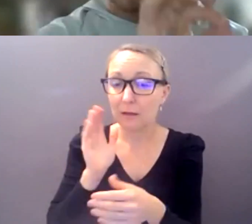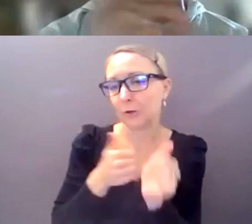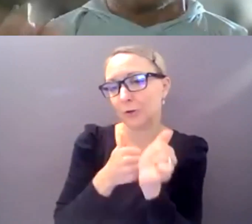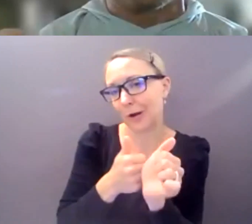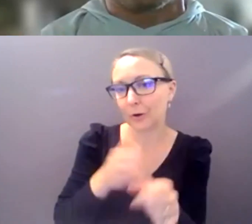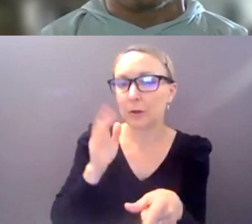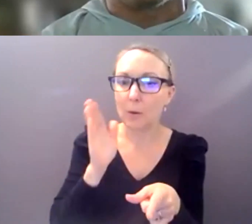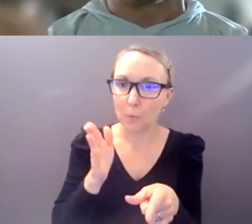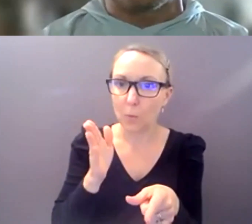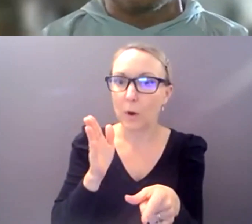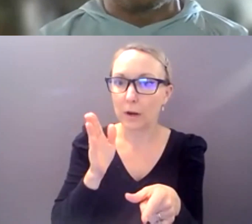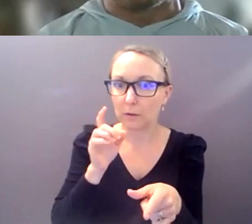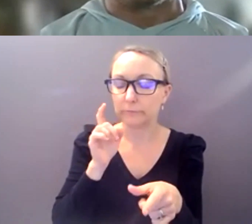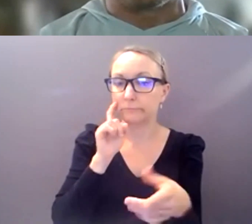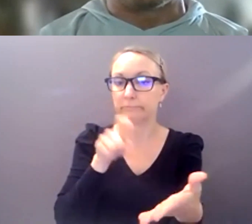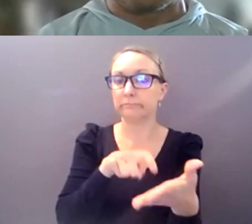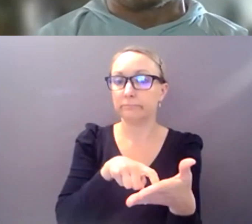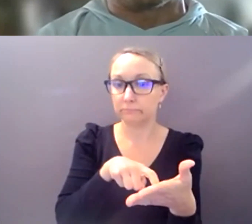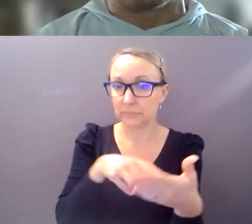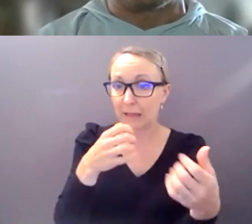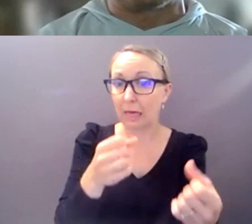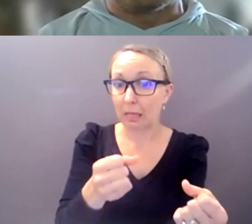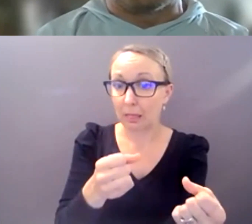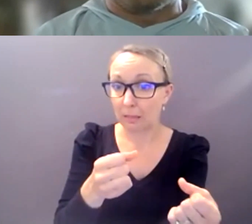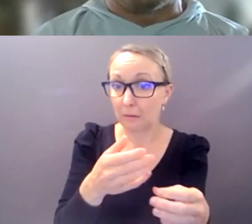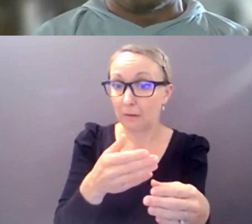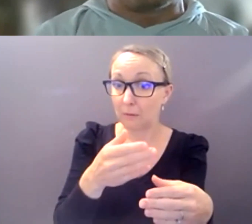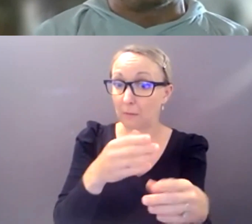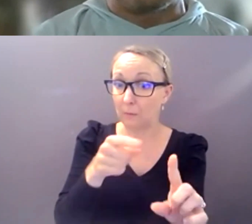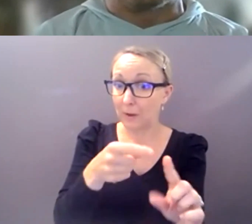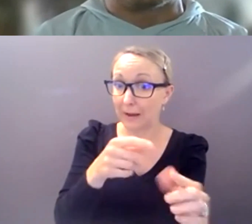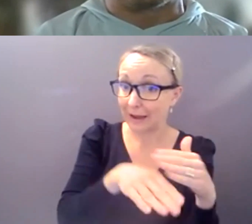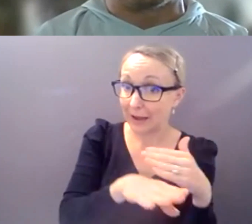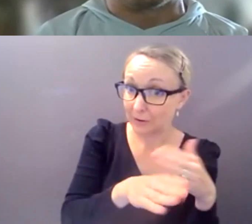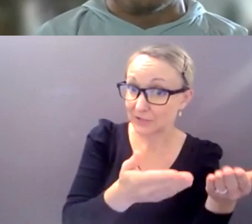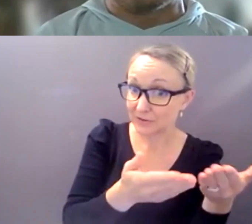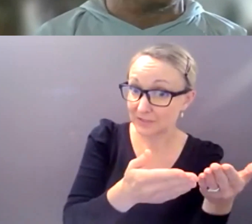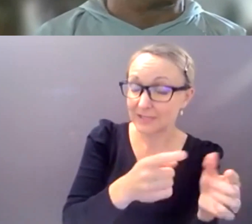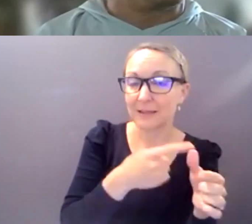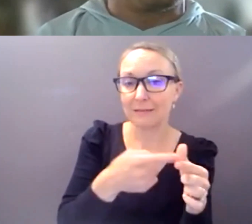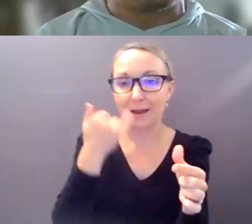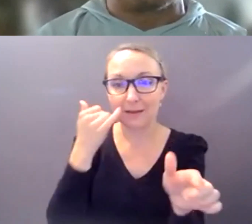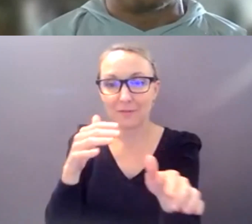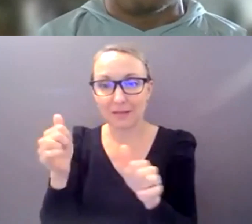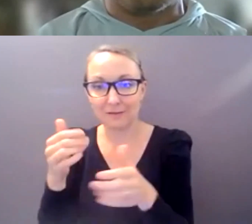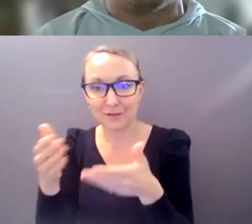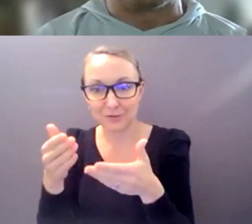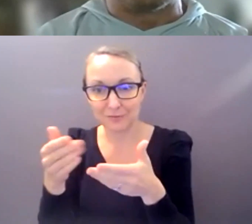health coming into services and then going out of services. But honestly, I would say that our data is